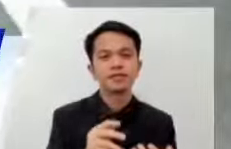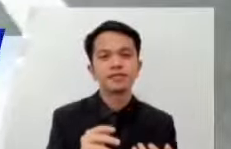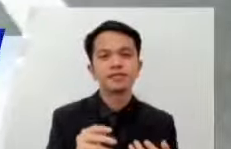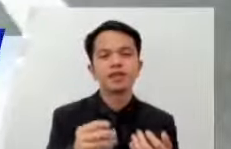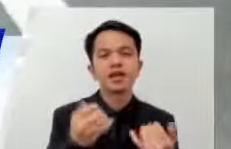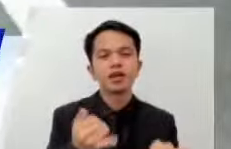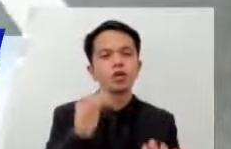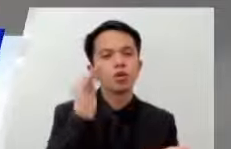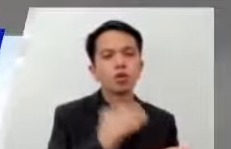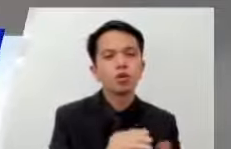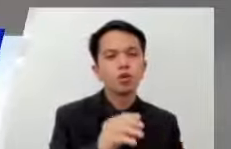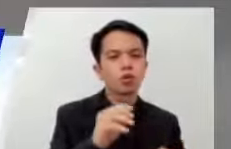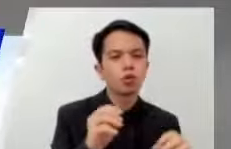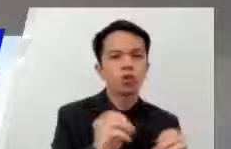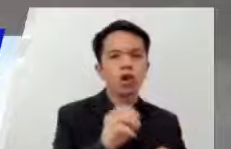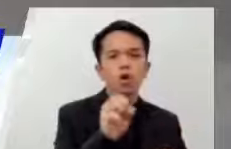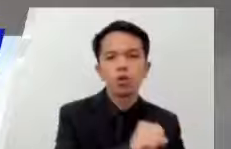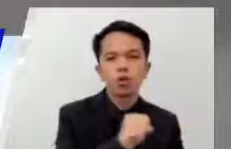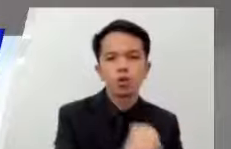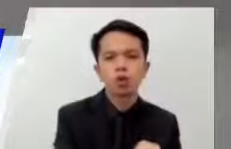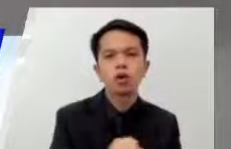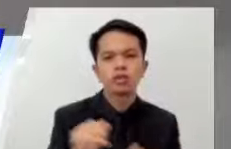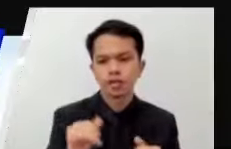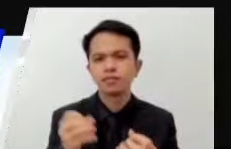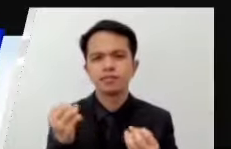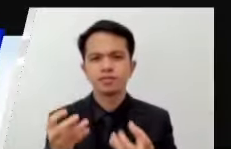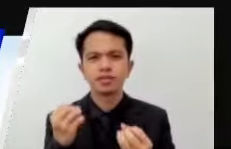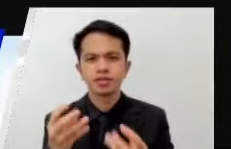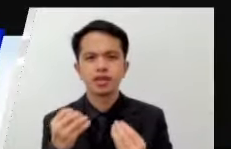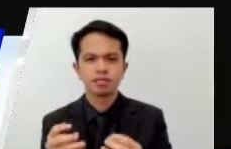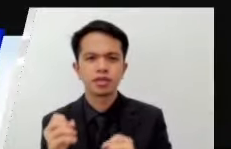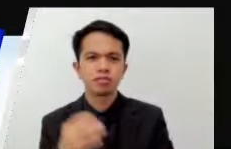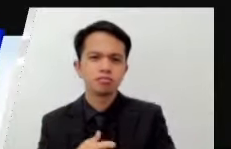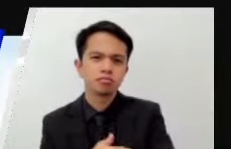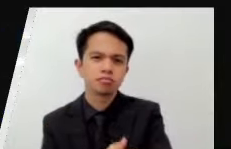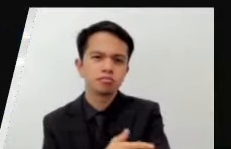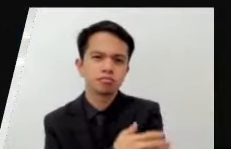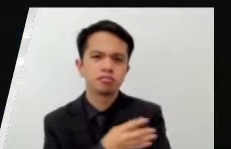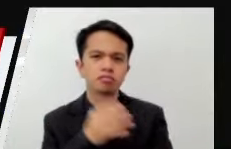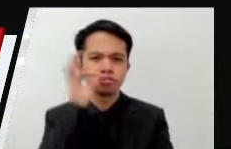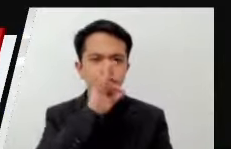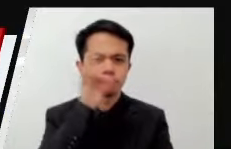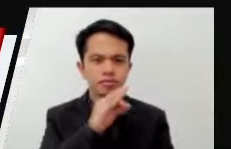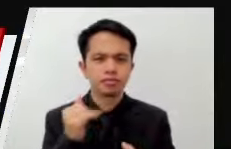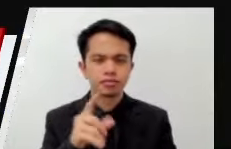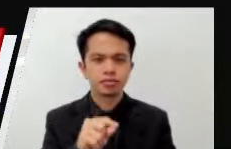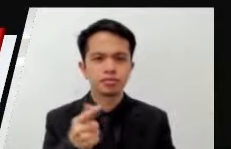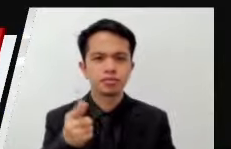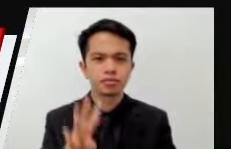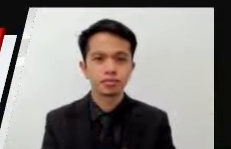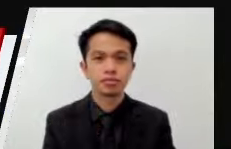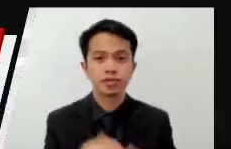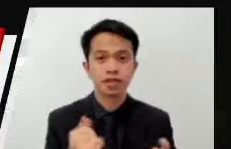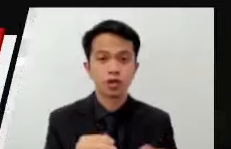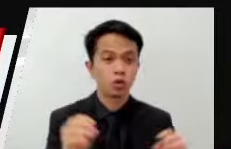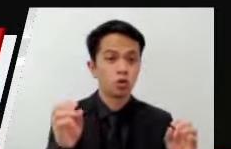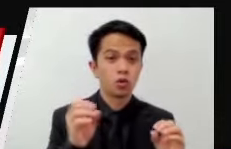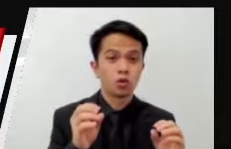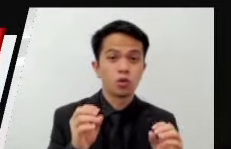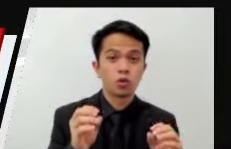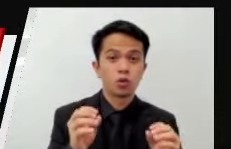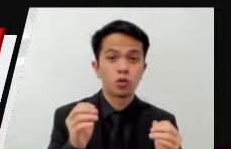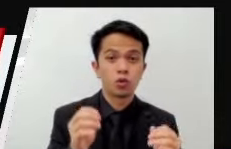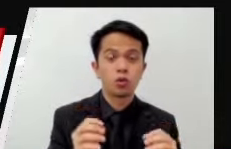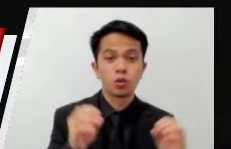Pilipino ang naiahon sa kahirapan ngayong 2024. Our unemployment rate is at a historic